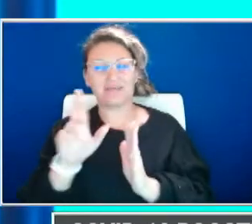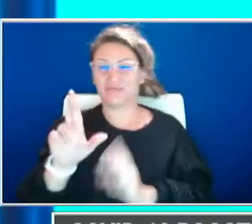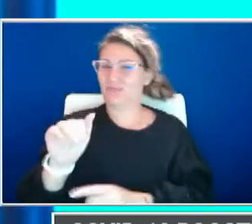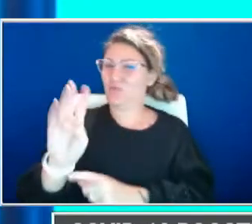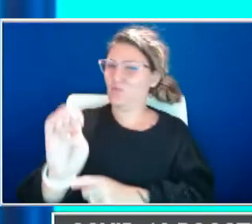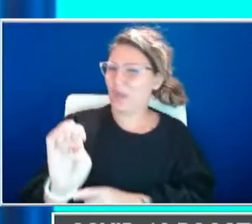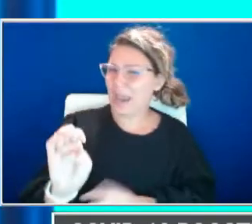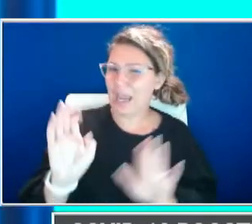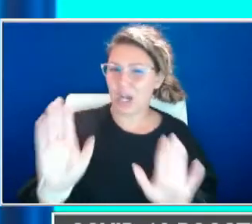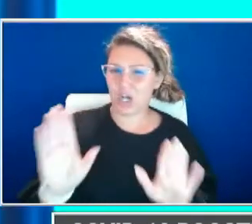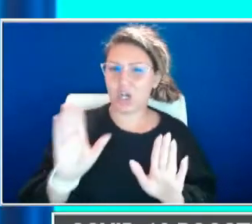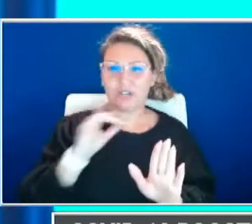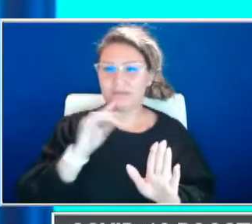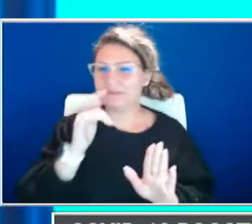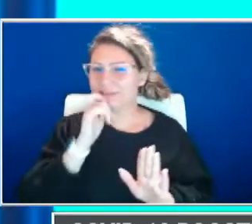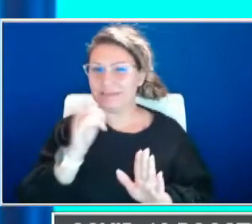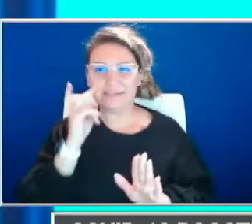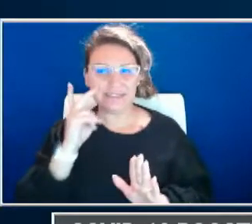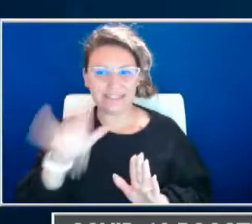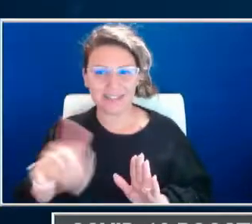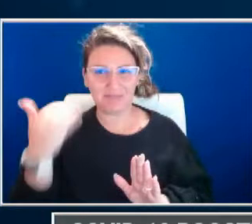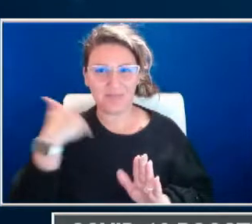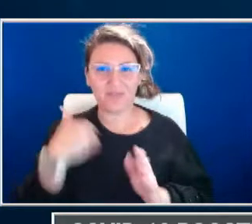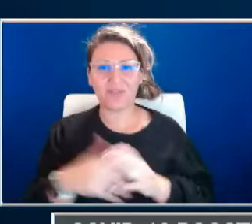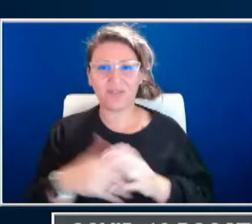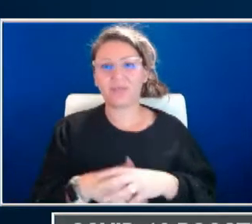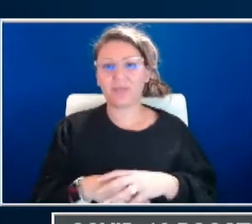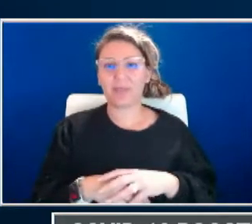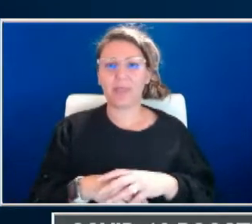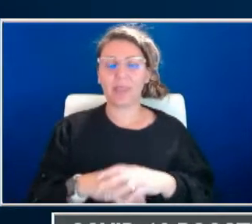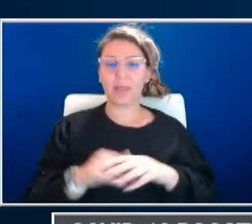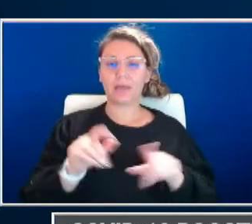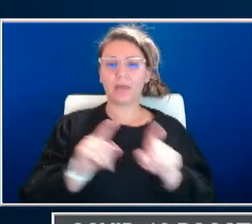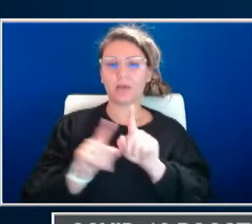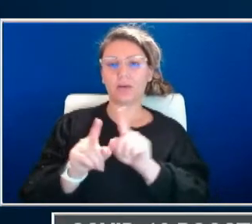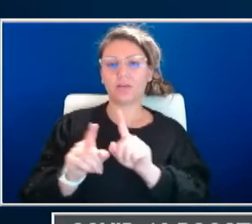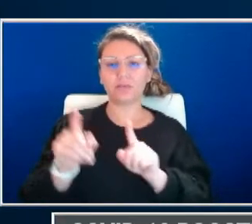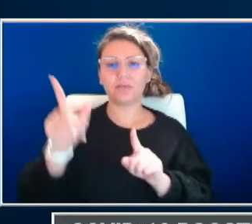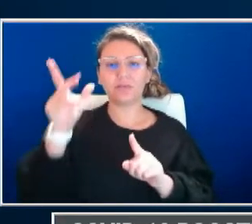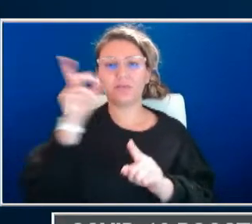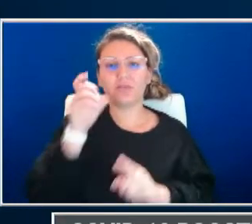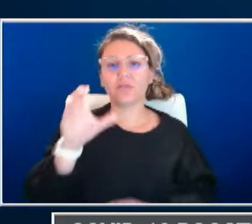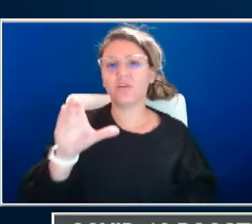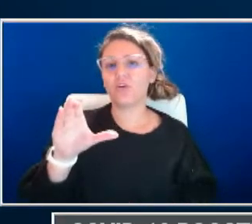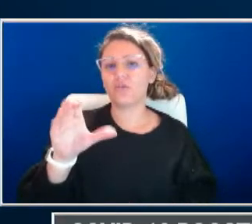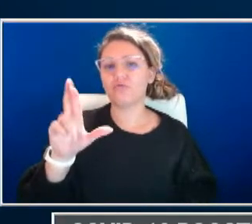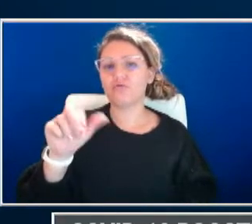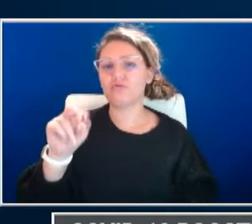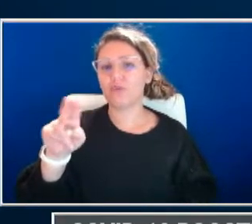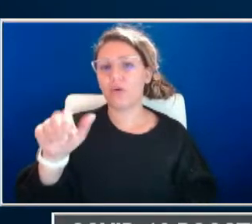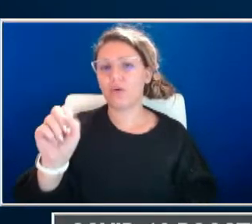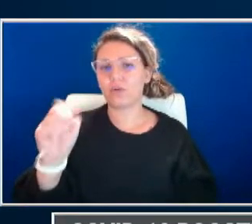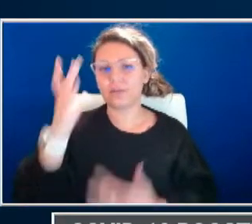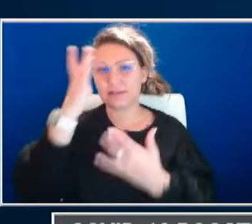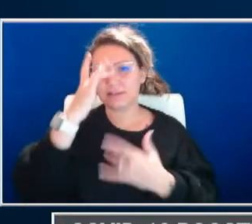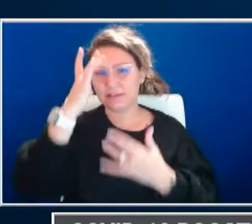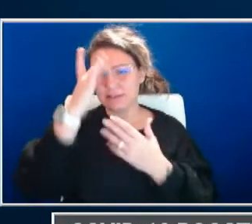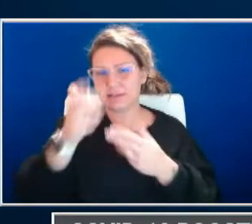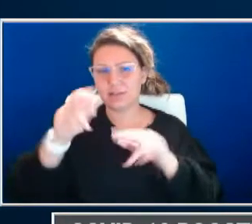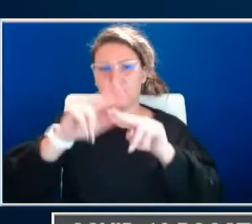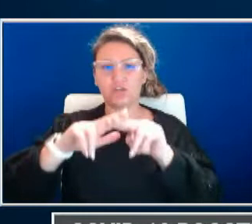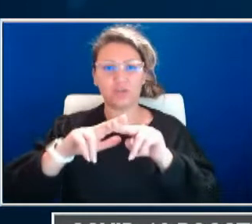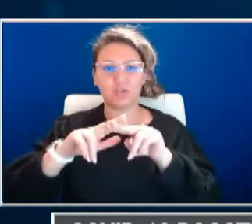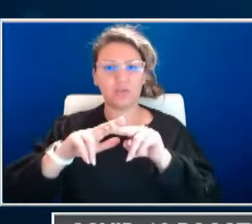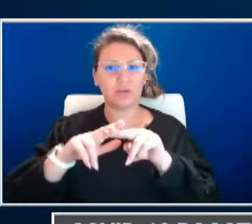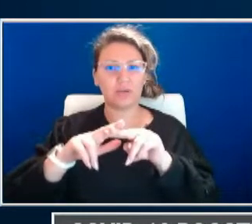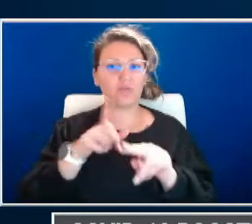come across that. Okay, so also, I've heard that Crohn's disease increase. Jennifer wants to know, it increases the